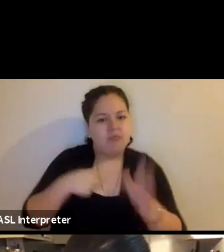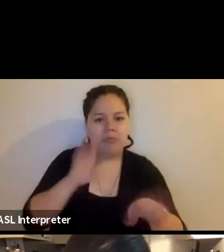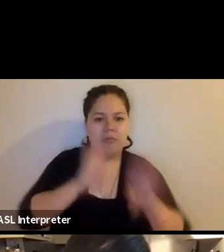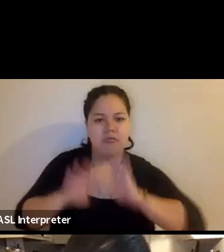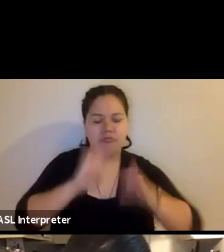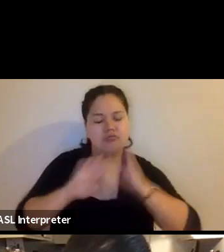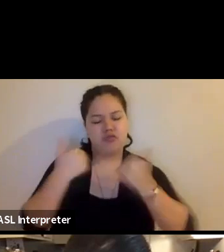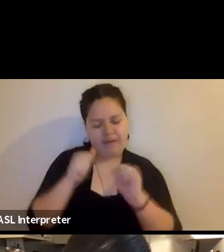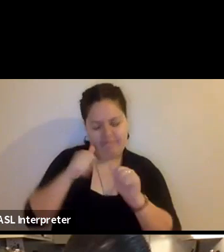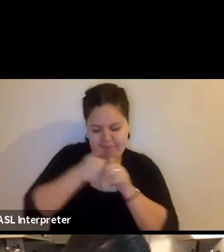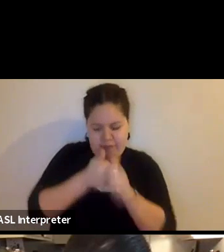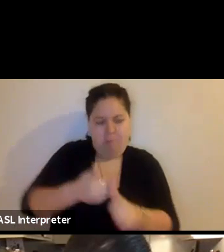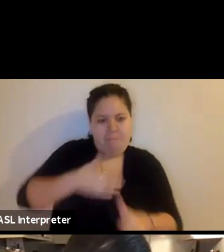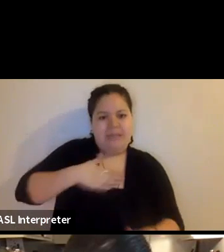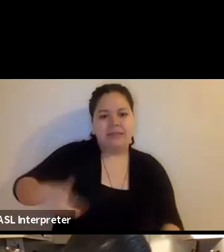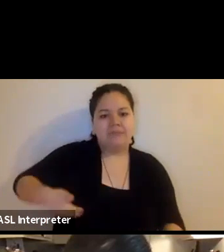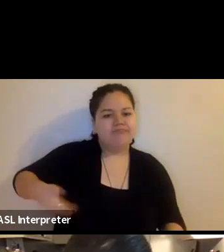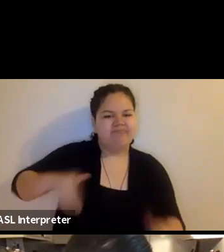now.